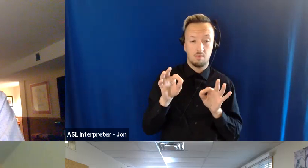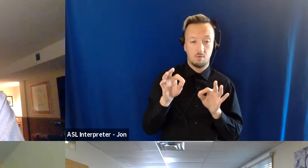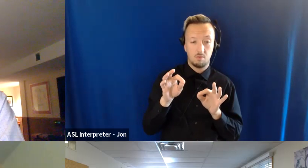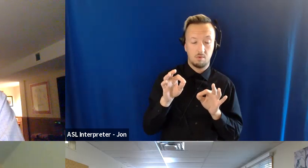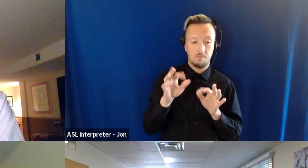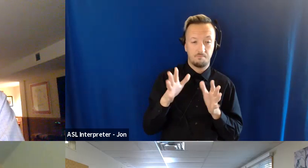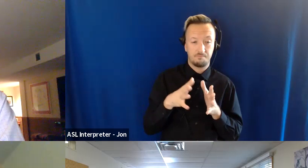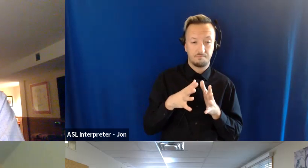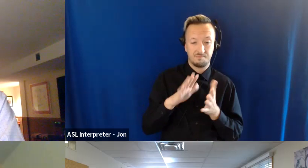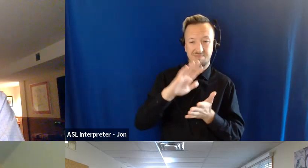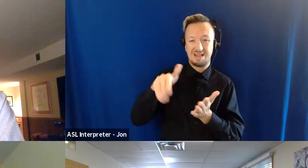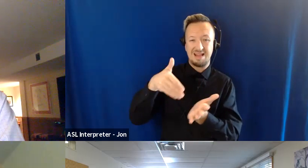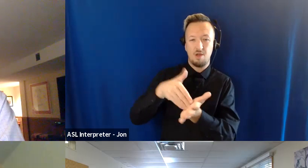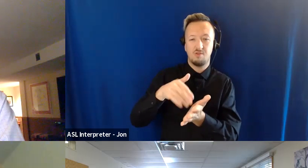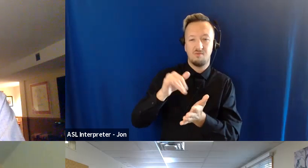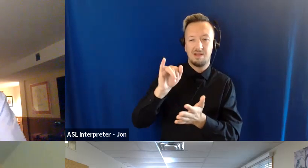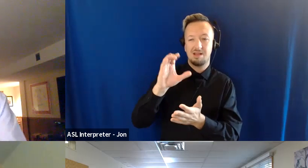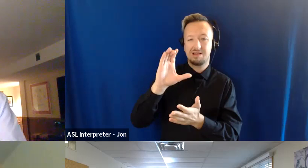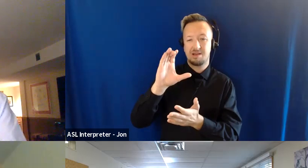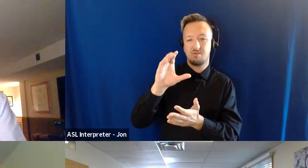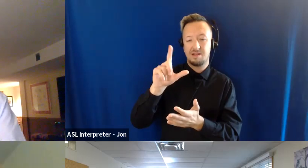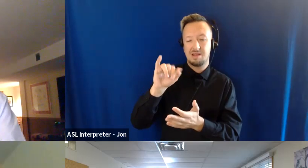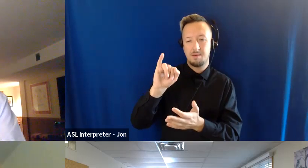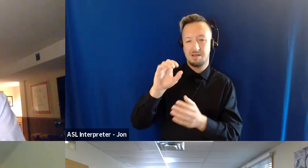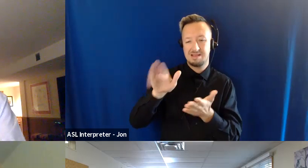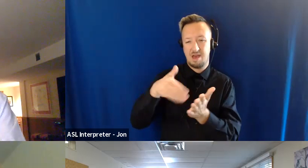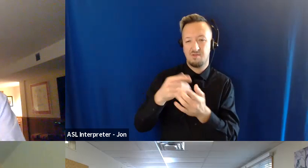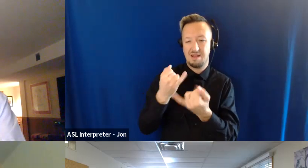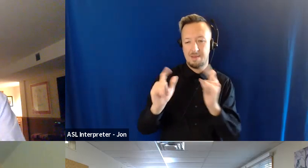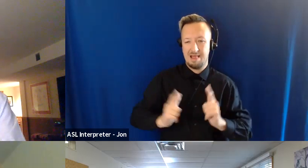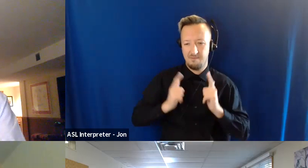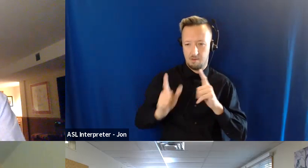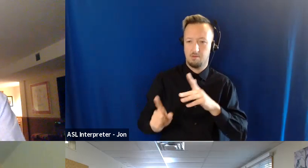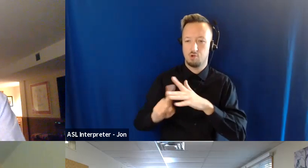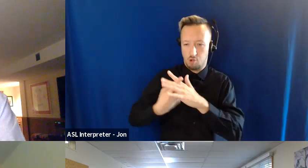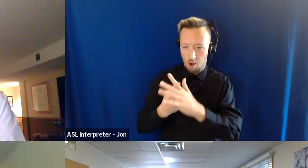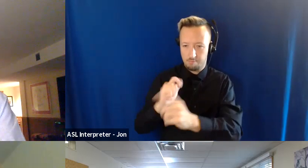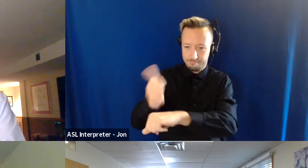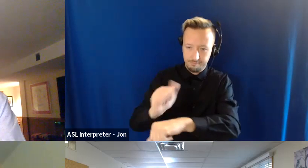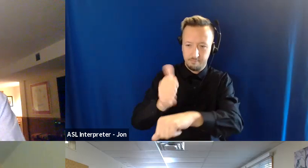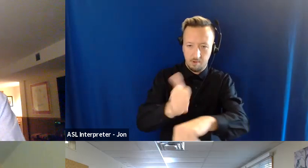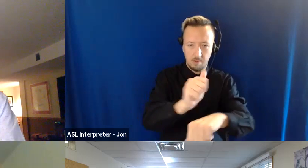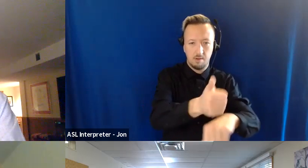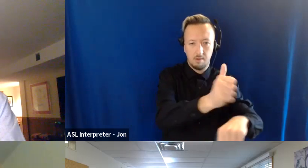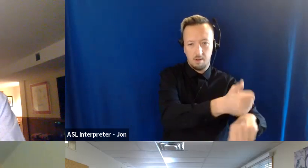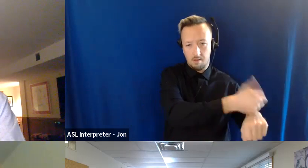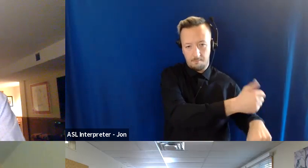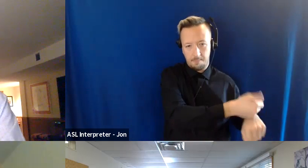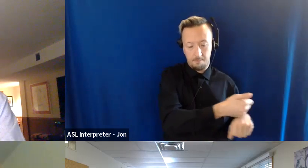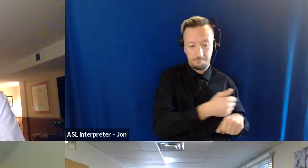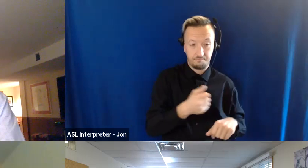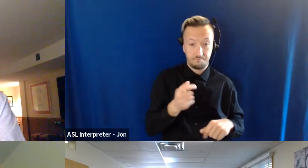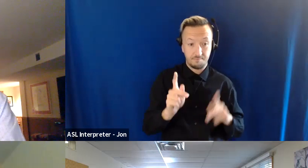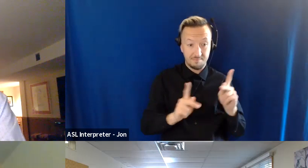a lot of the Centers for Independent Living were being born across the country. And so it wasn't just suddenly people with disabilities out in